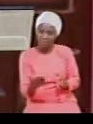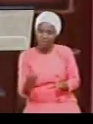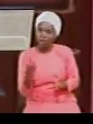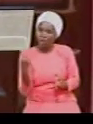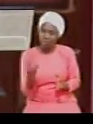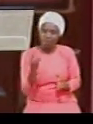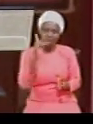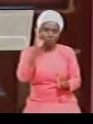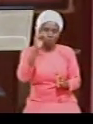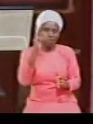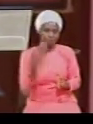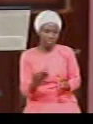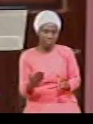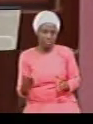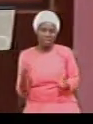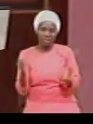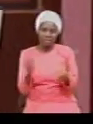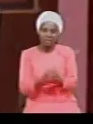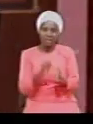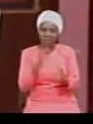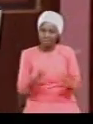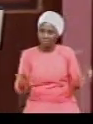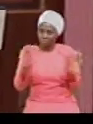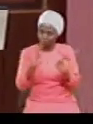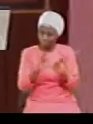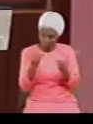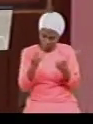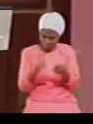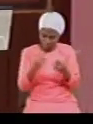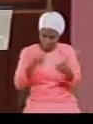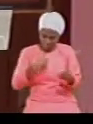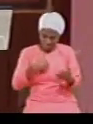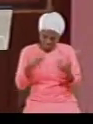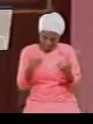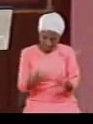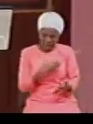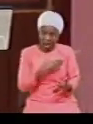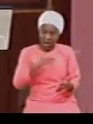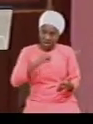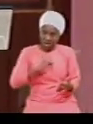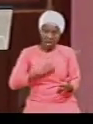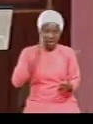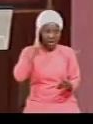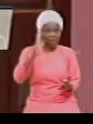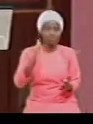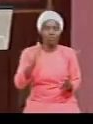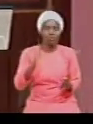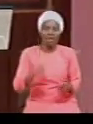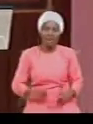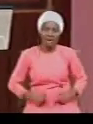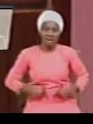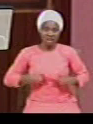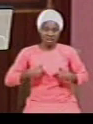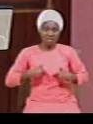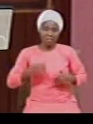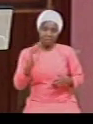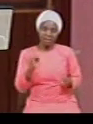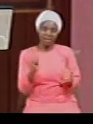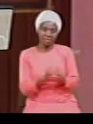only one thing that's important to me now, and I will live by that